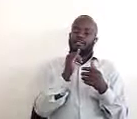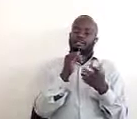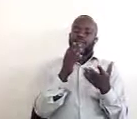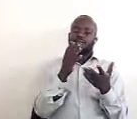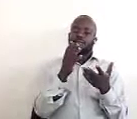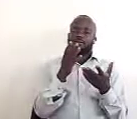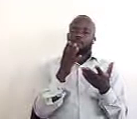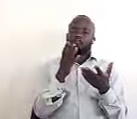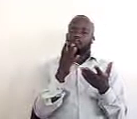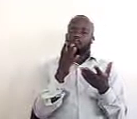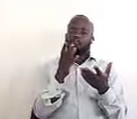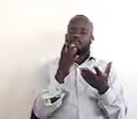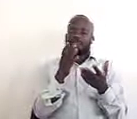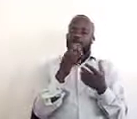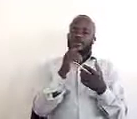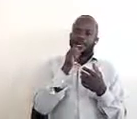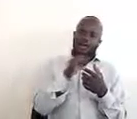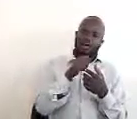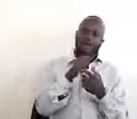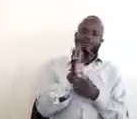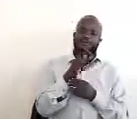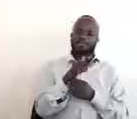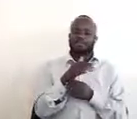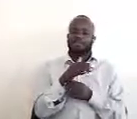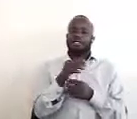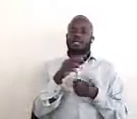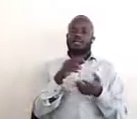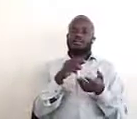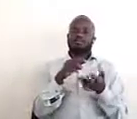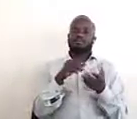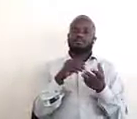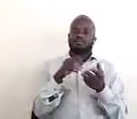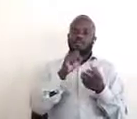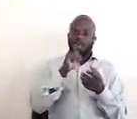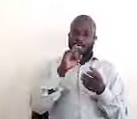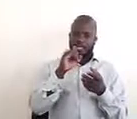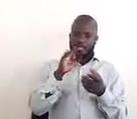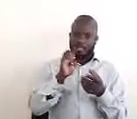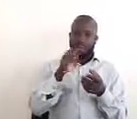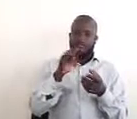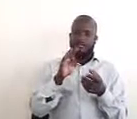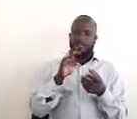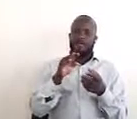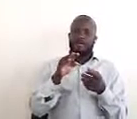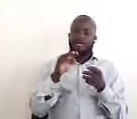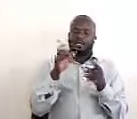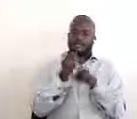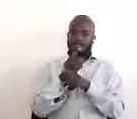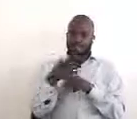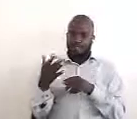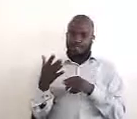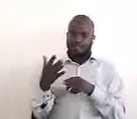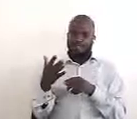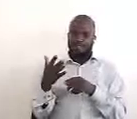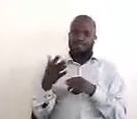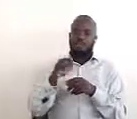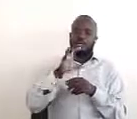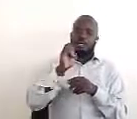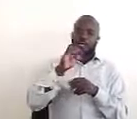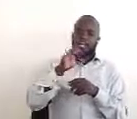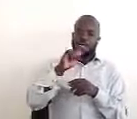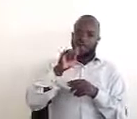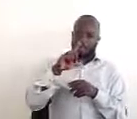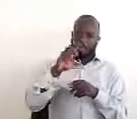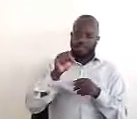a serving of meat or fish is about the size of a deck of cards. A serving